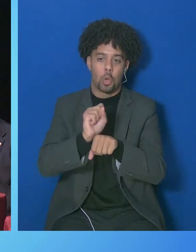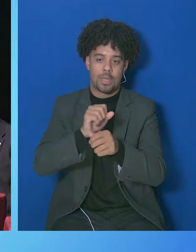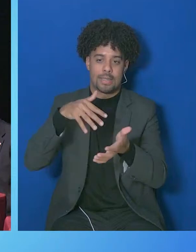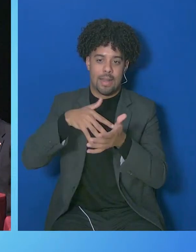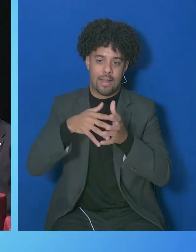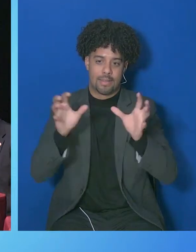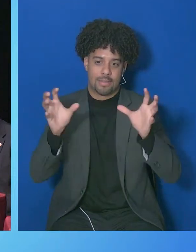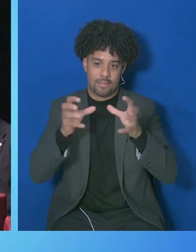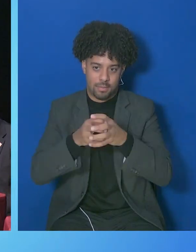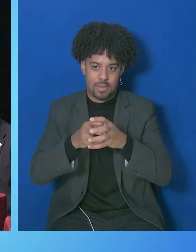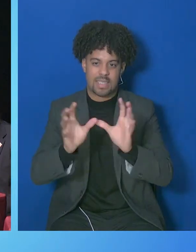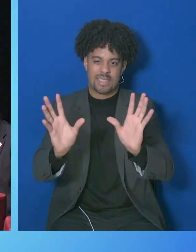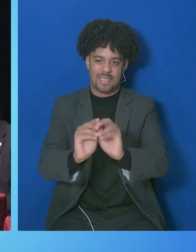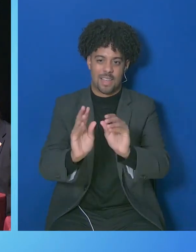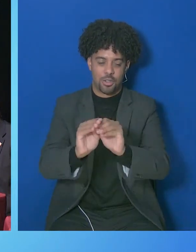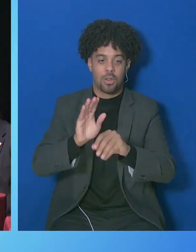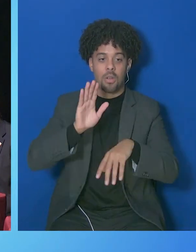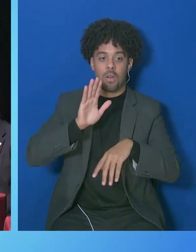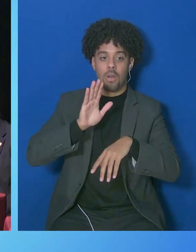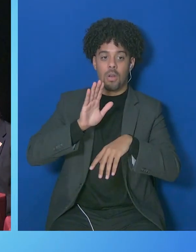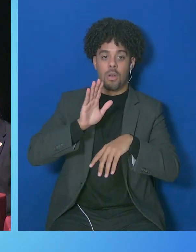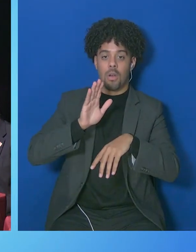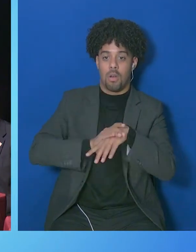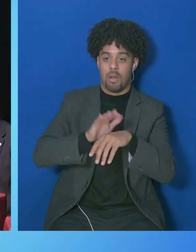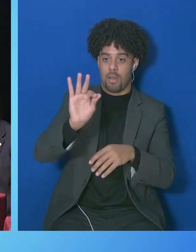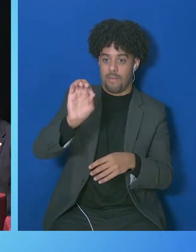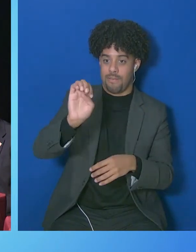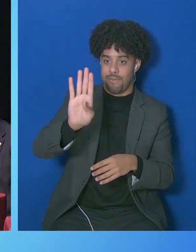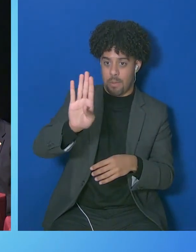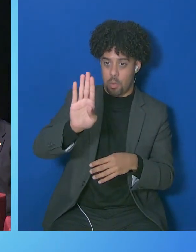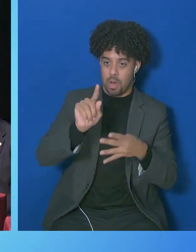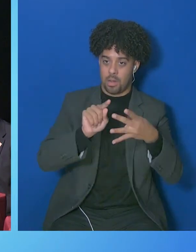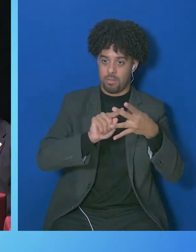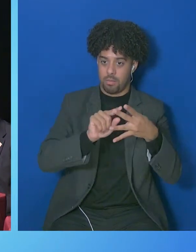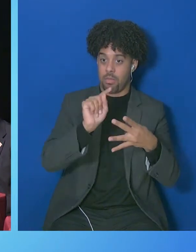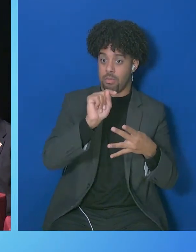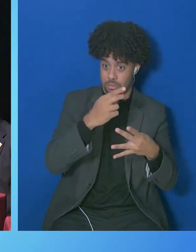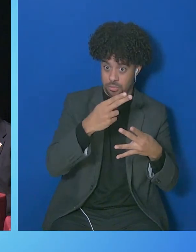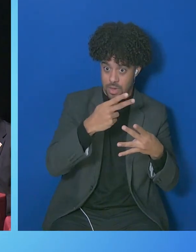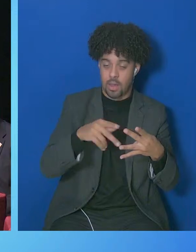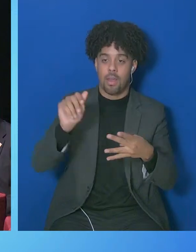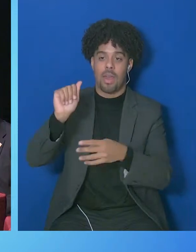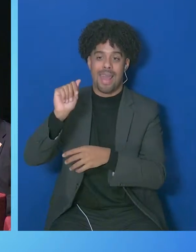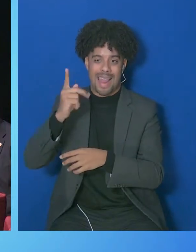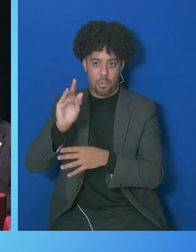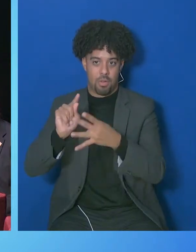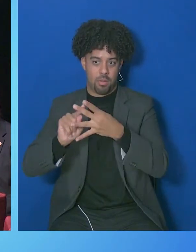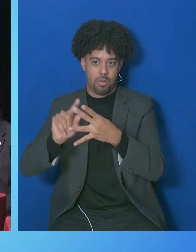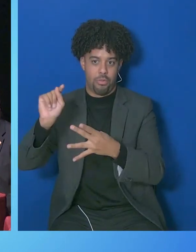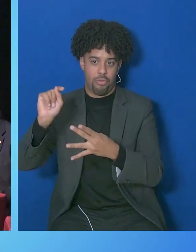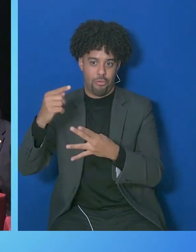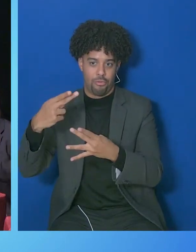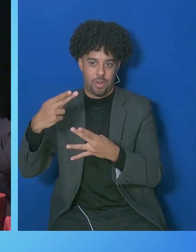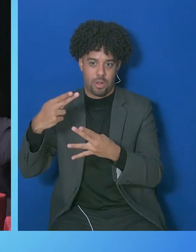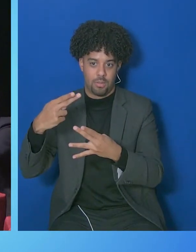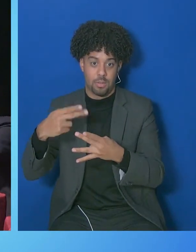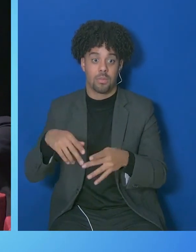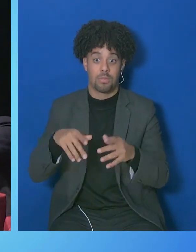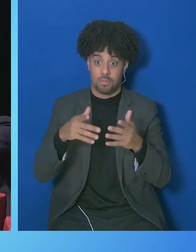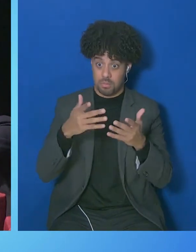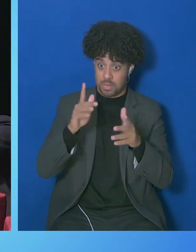second Thursday in February and April 2025. Do I have a second on that